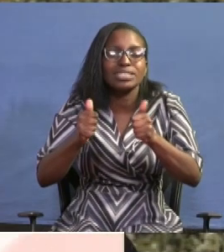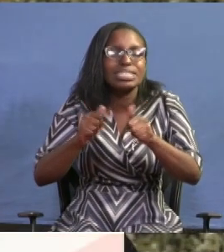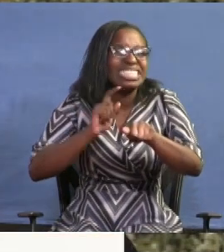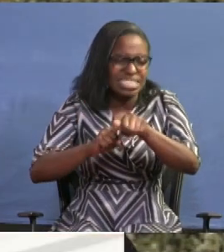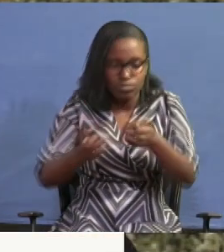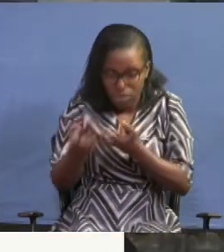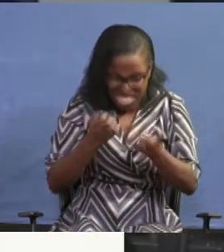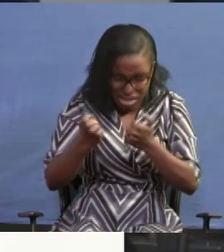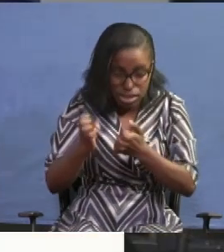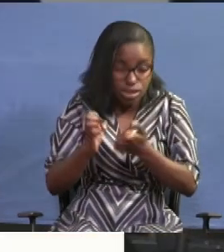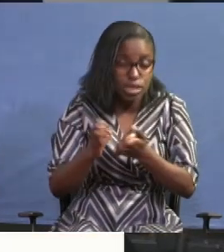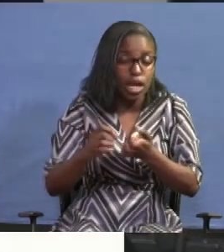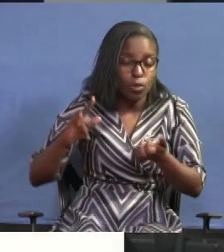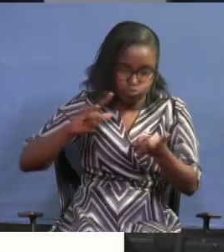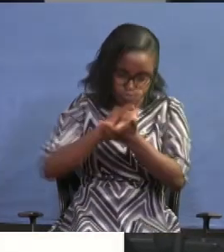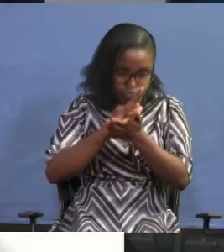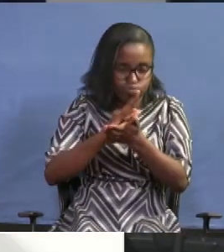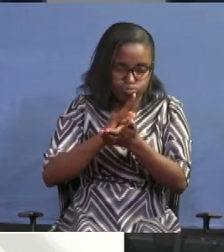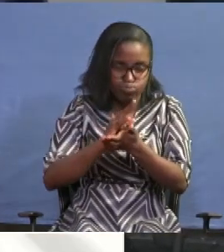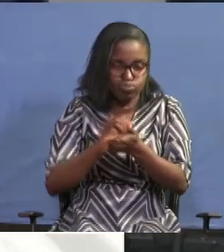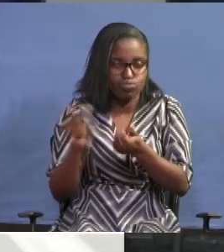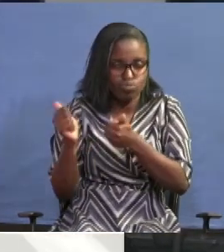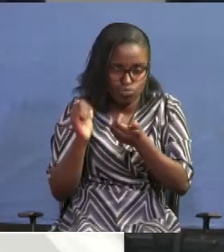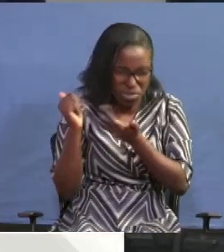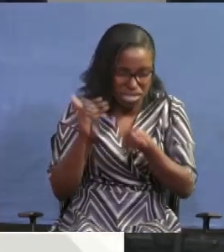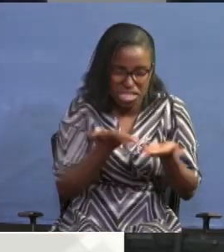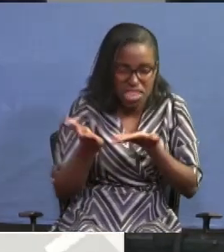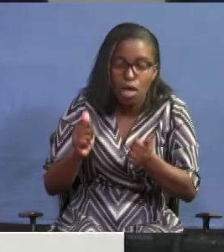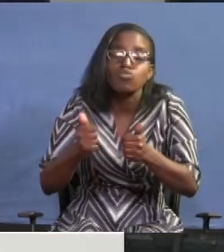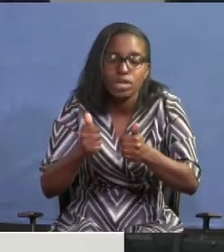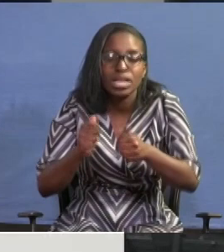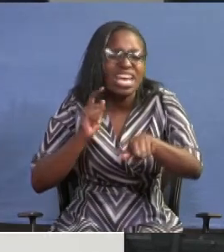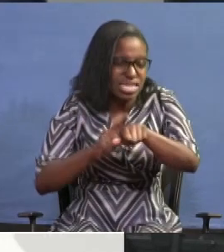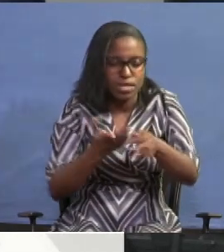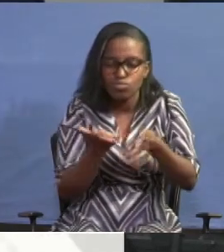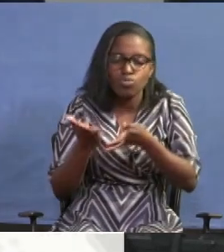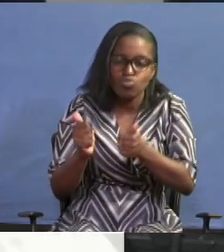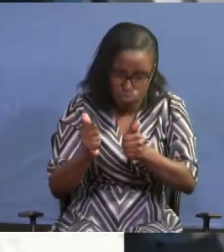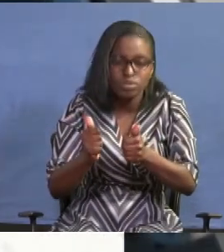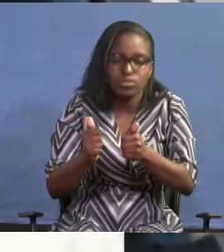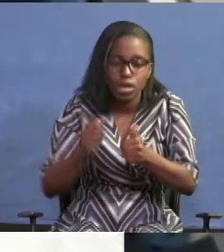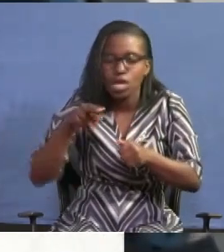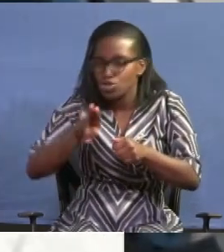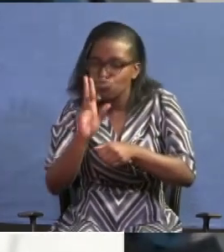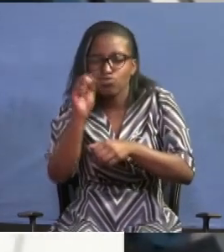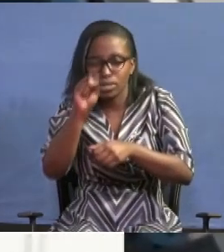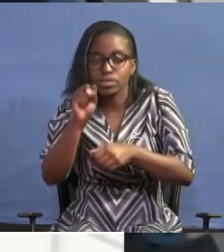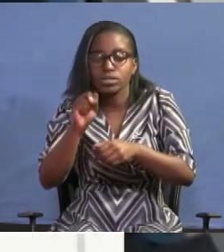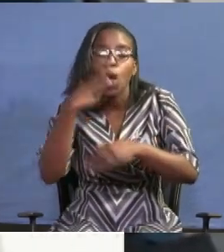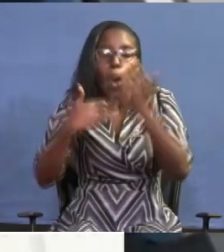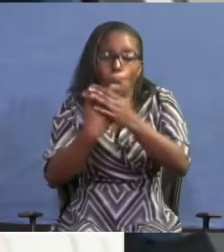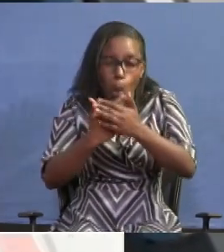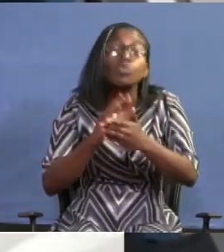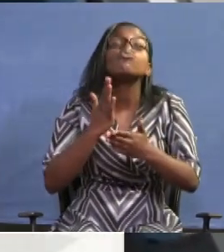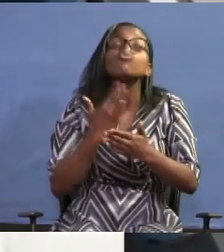exports from South Africa. South Africa also exports its agricultural produce to the EU and US, which are its third and fourth largest